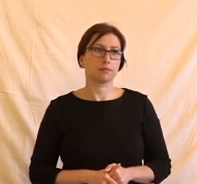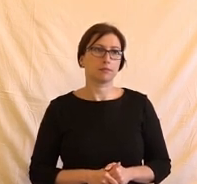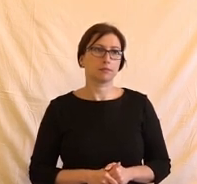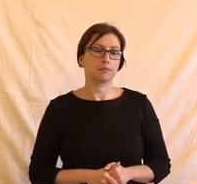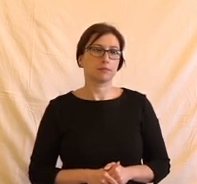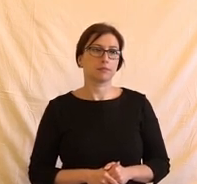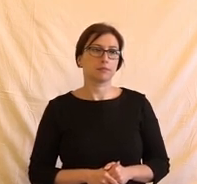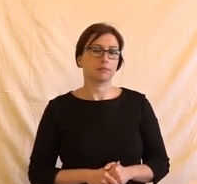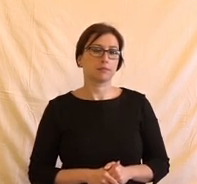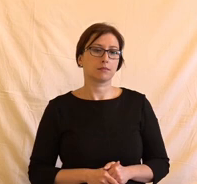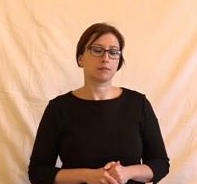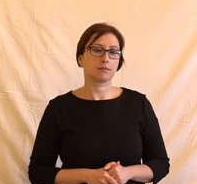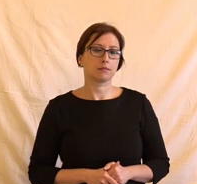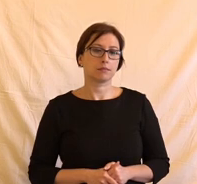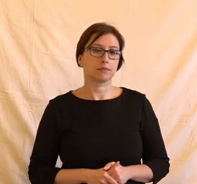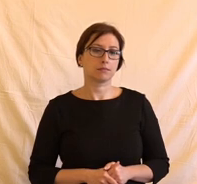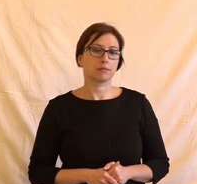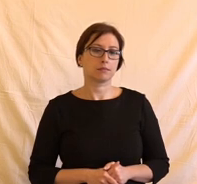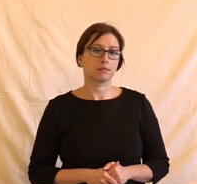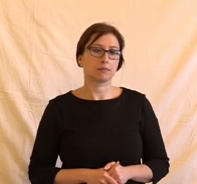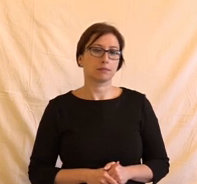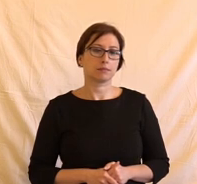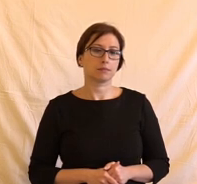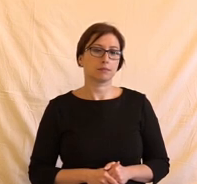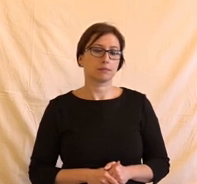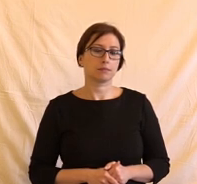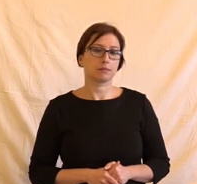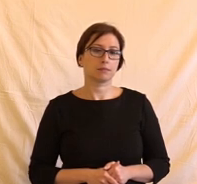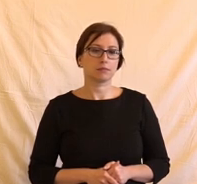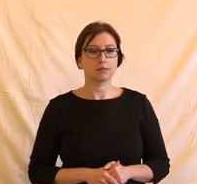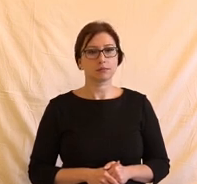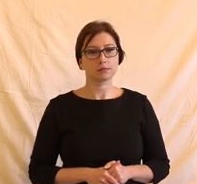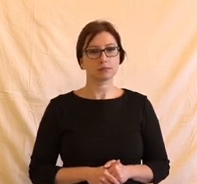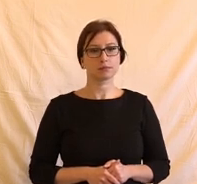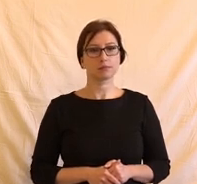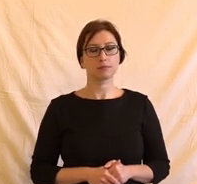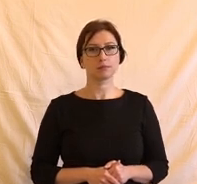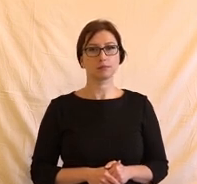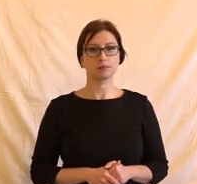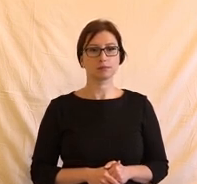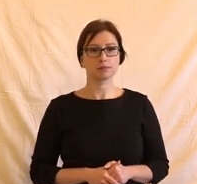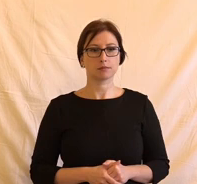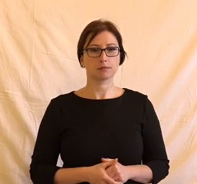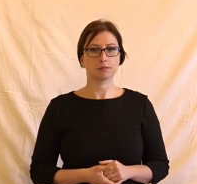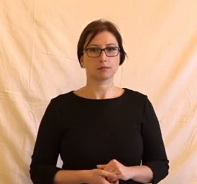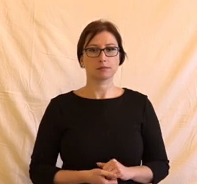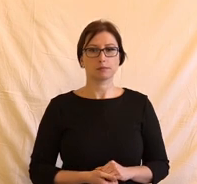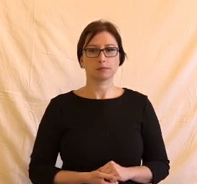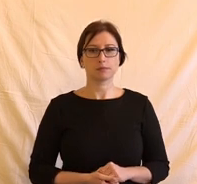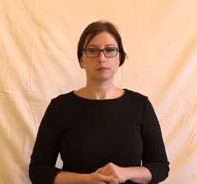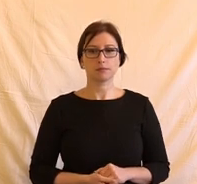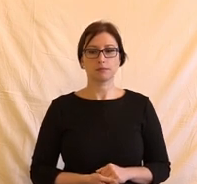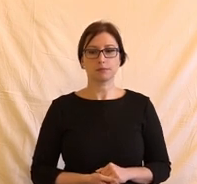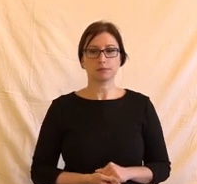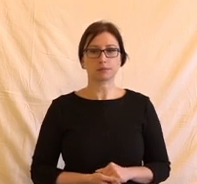use. And those apps are not the same, and the different vendors have a different mix of